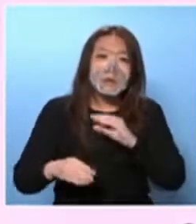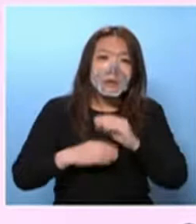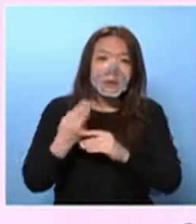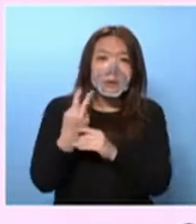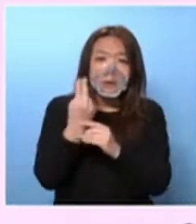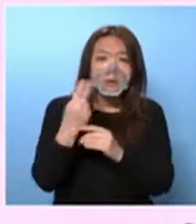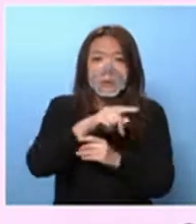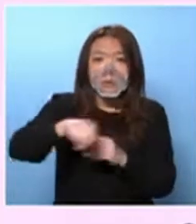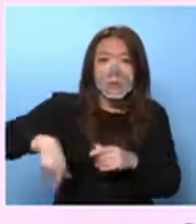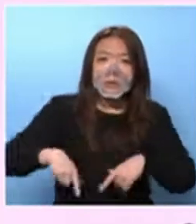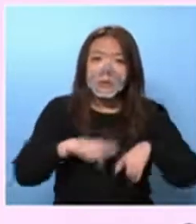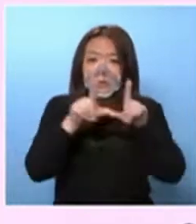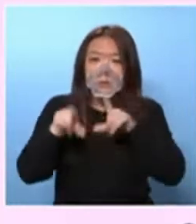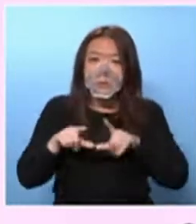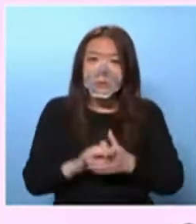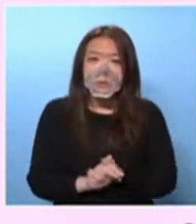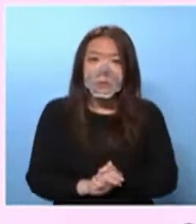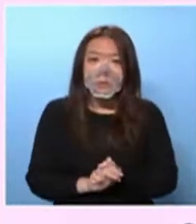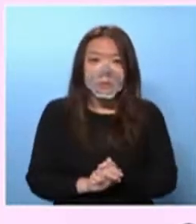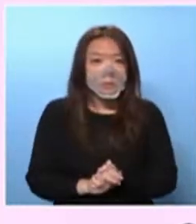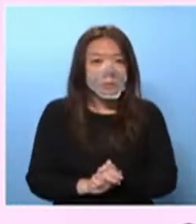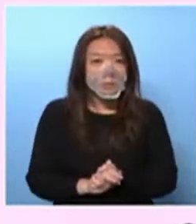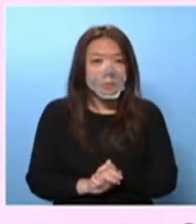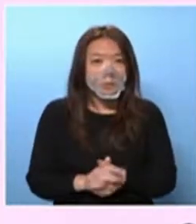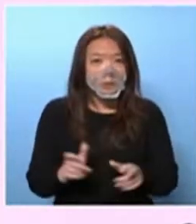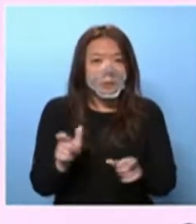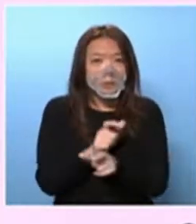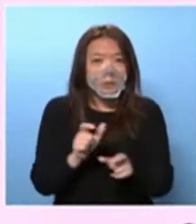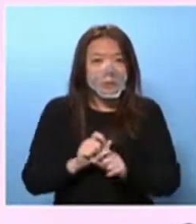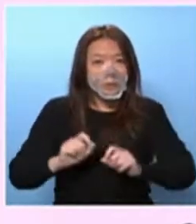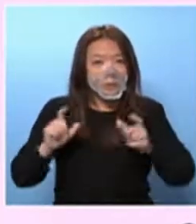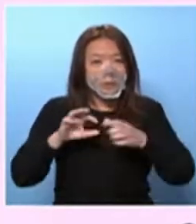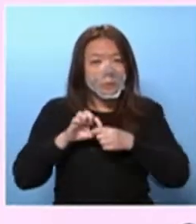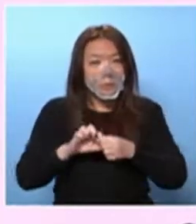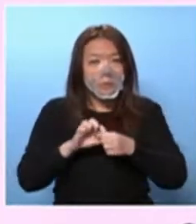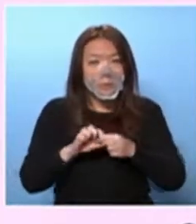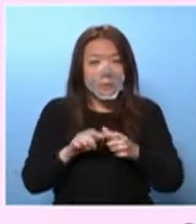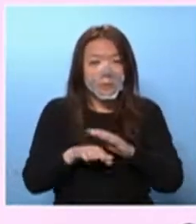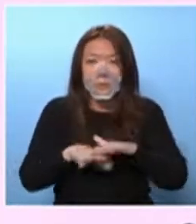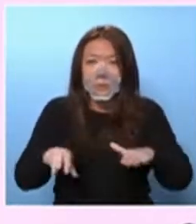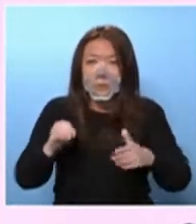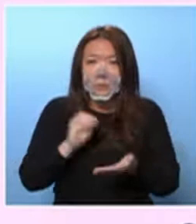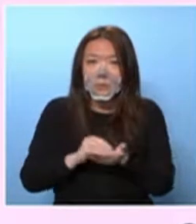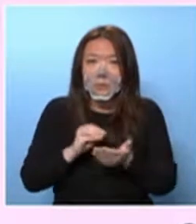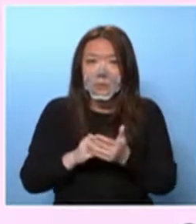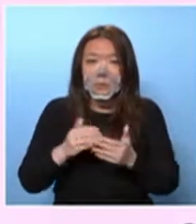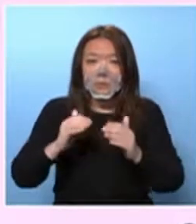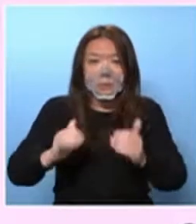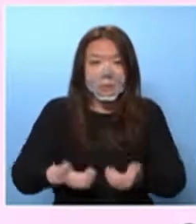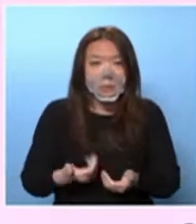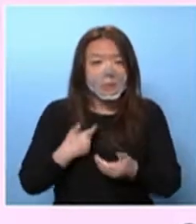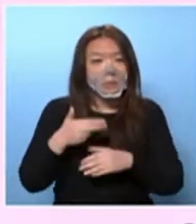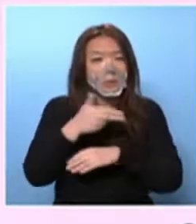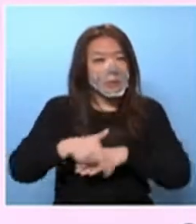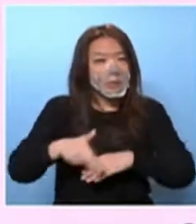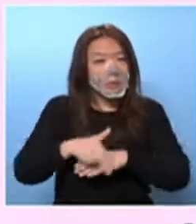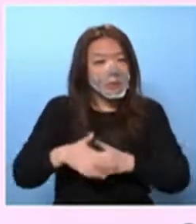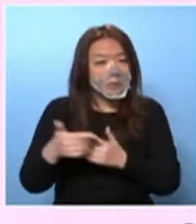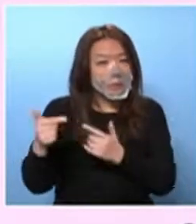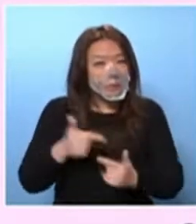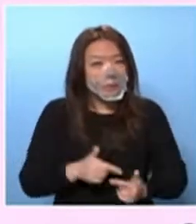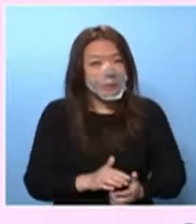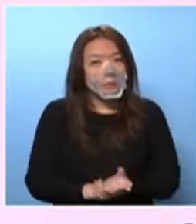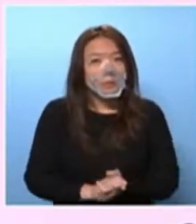environment for green living in Hong Kong while gaining steady inflation-linked returns. I plan to continue